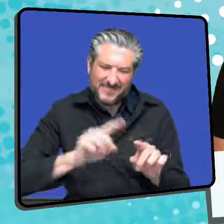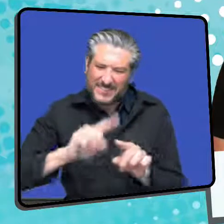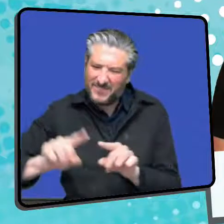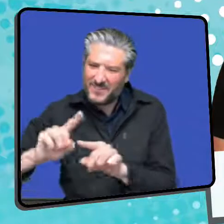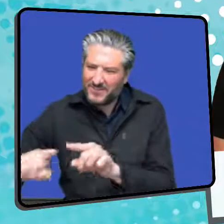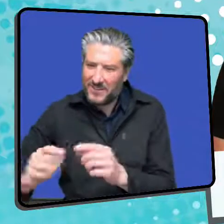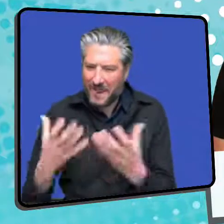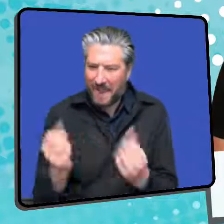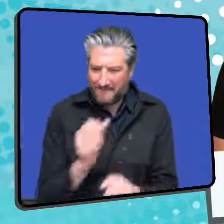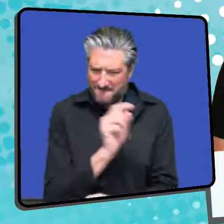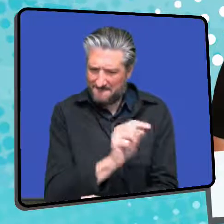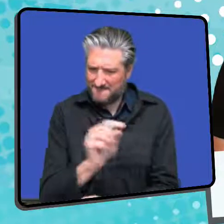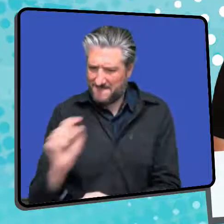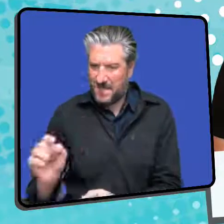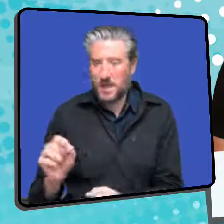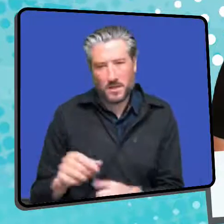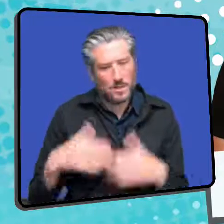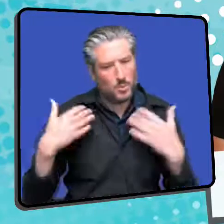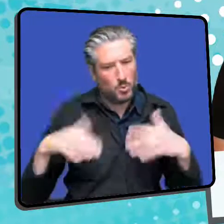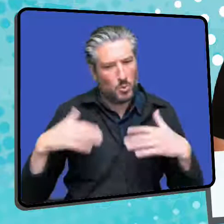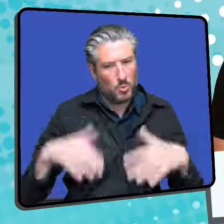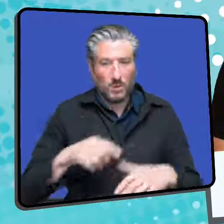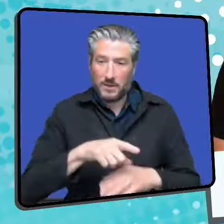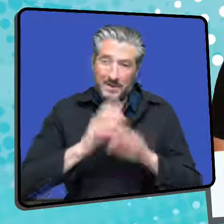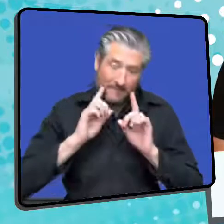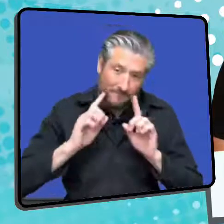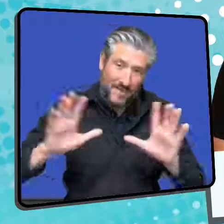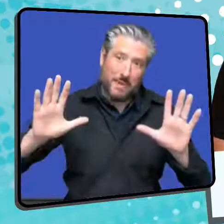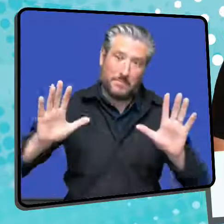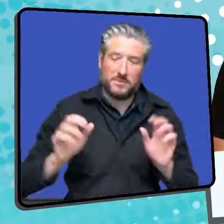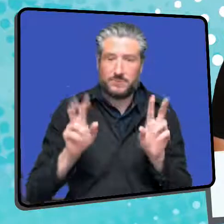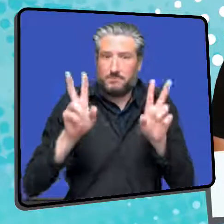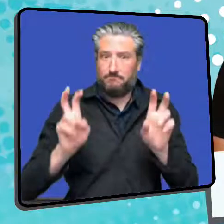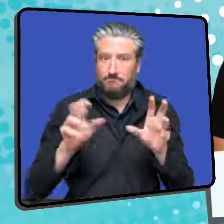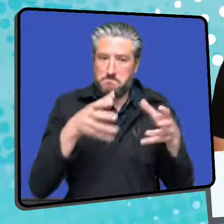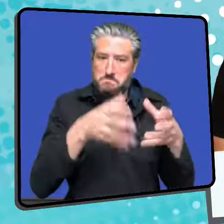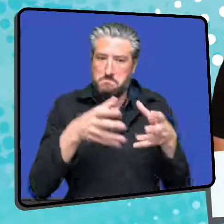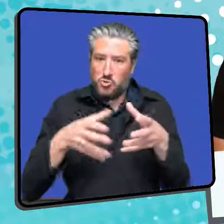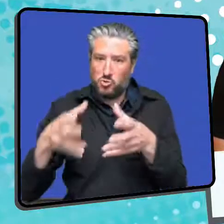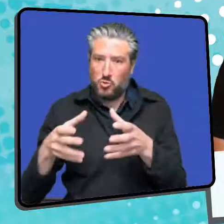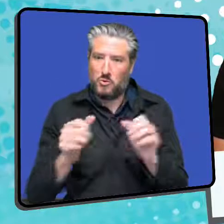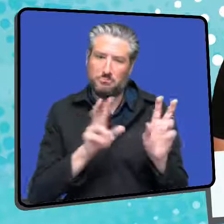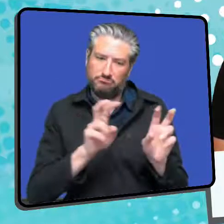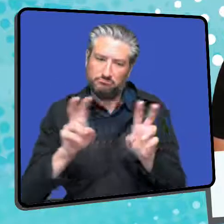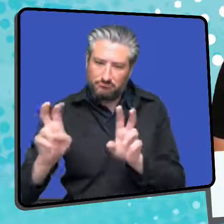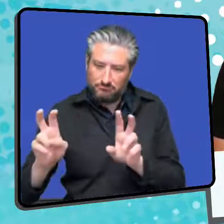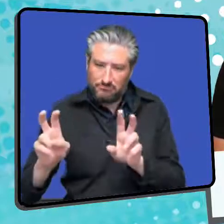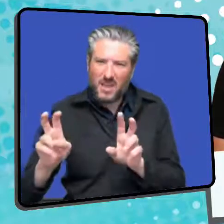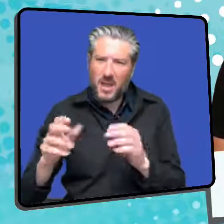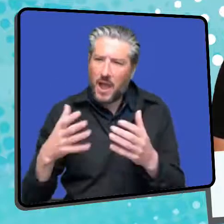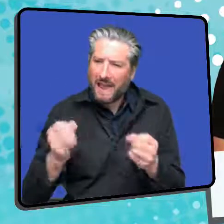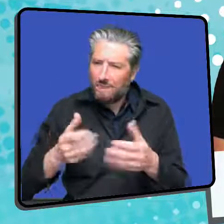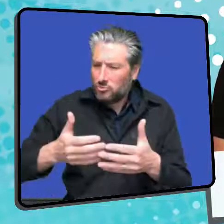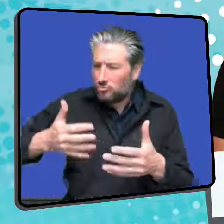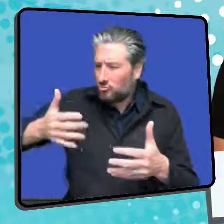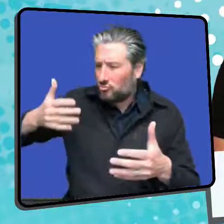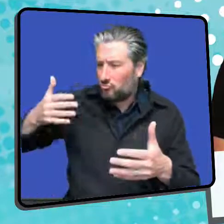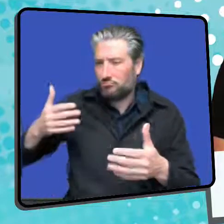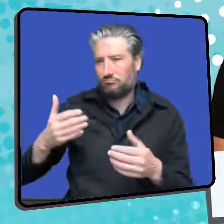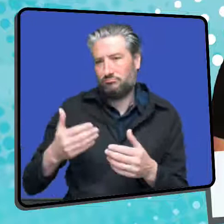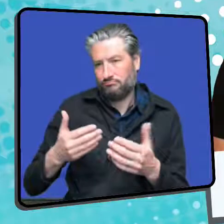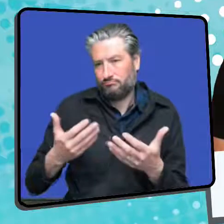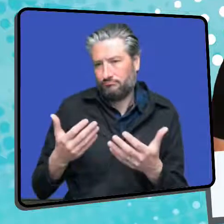of AI, but there is a lot of classical, kind of more traditional approaches to machine learning that's still incredibly